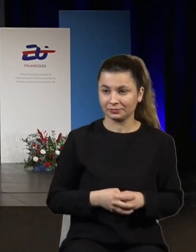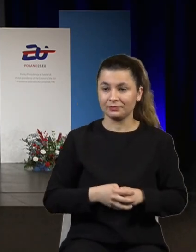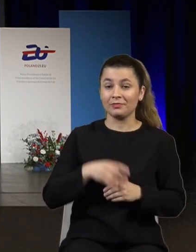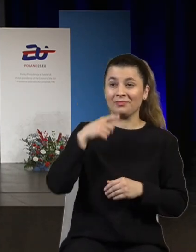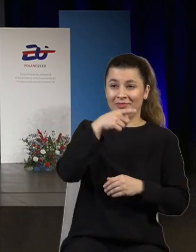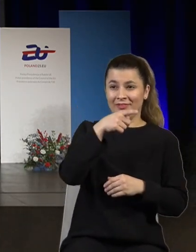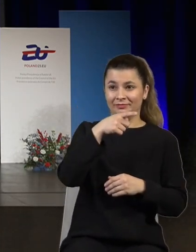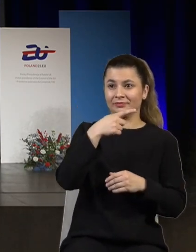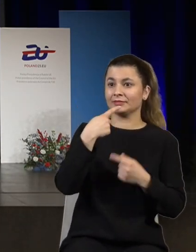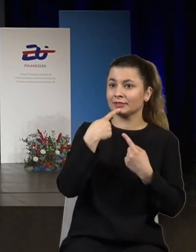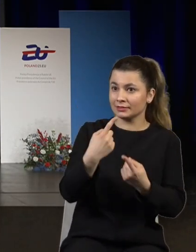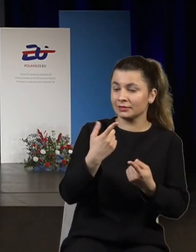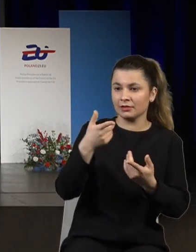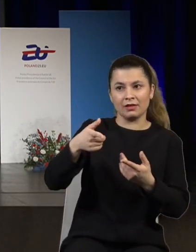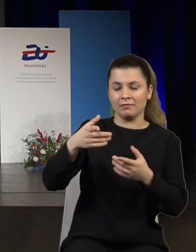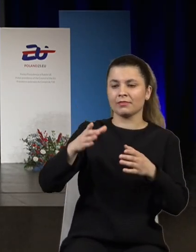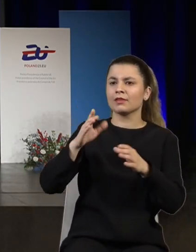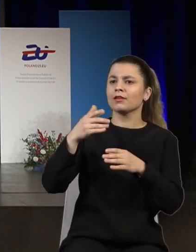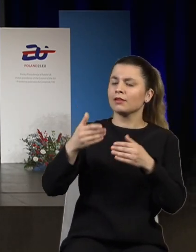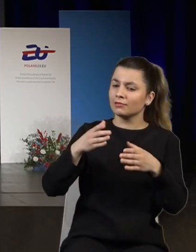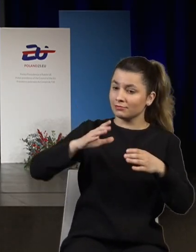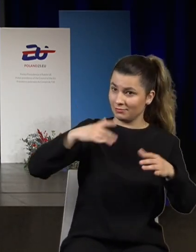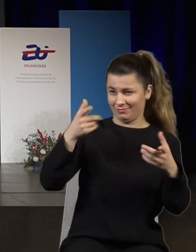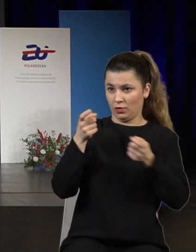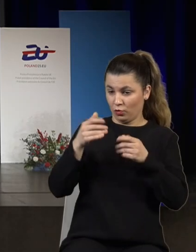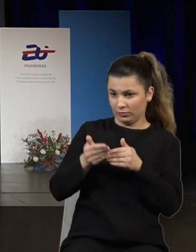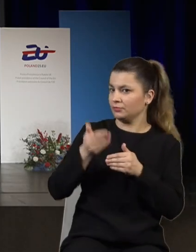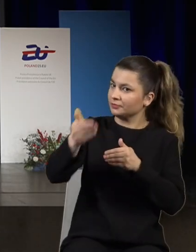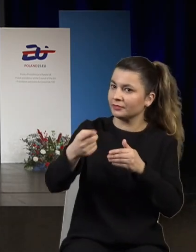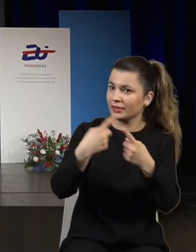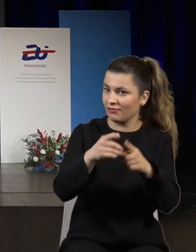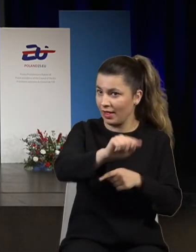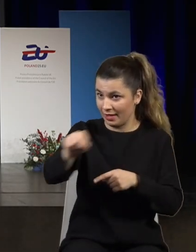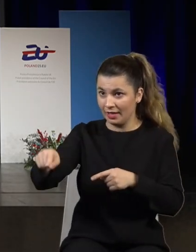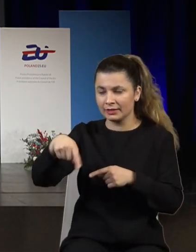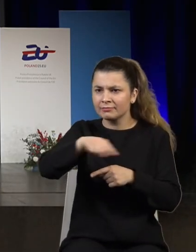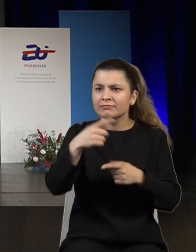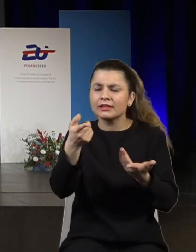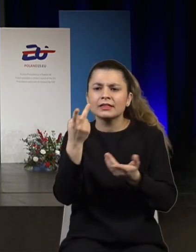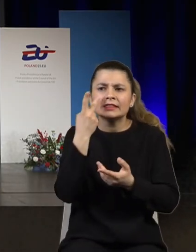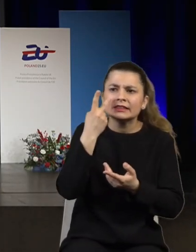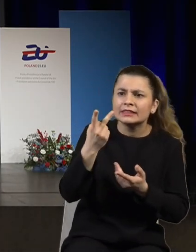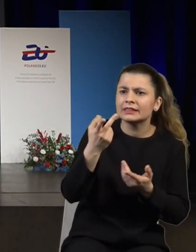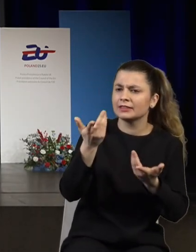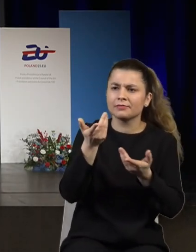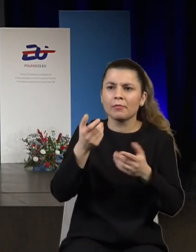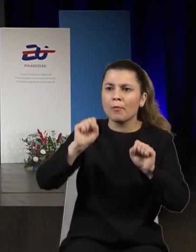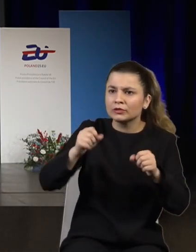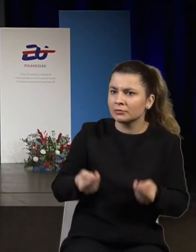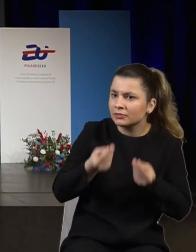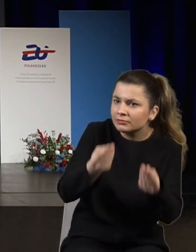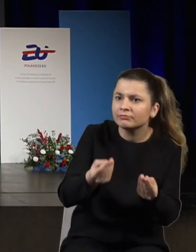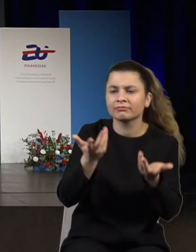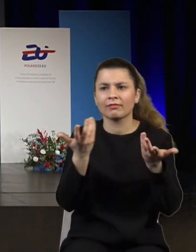view, you see the support from cohesion policy also to distinguish them from